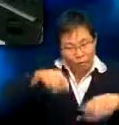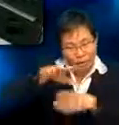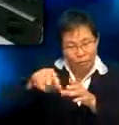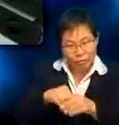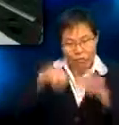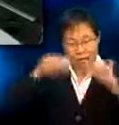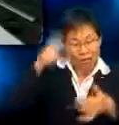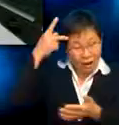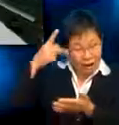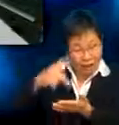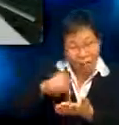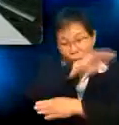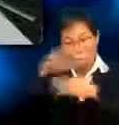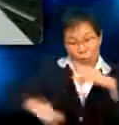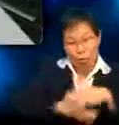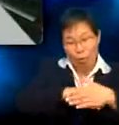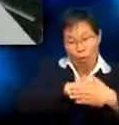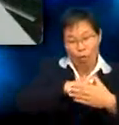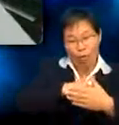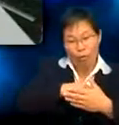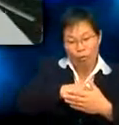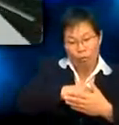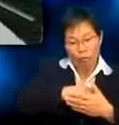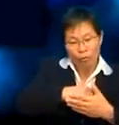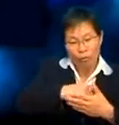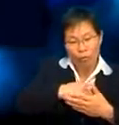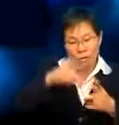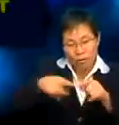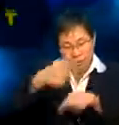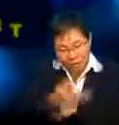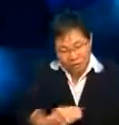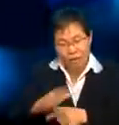Can you identify all the variables involved in this experiment?